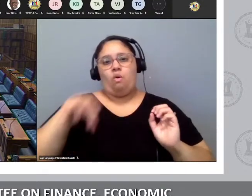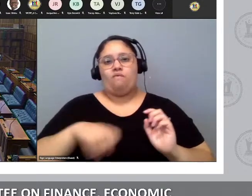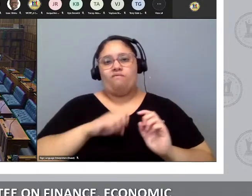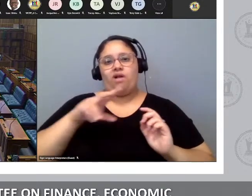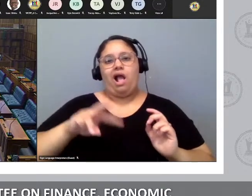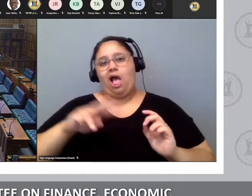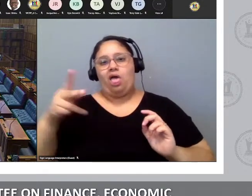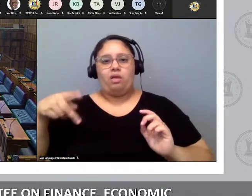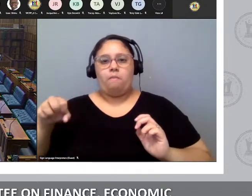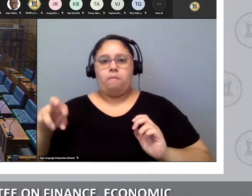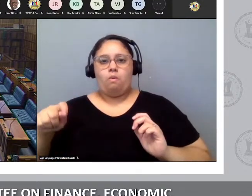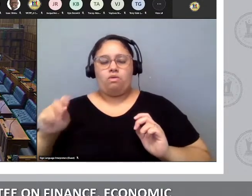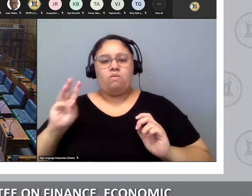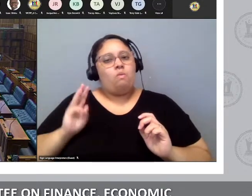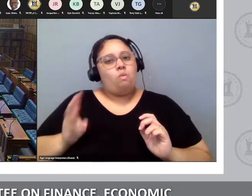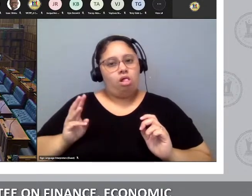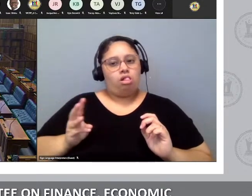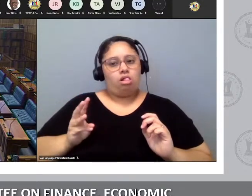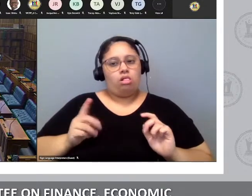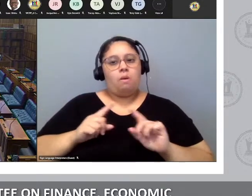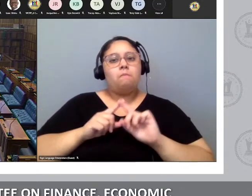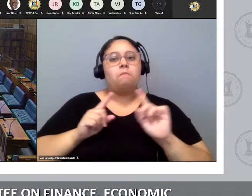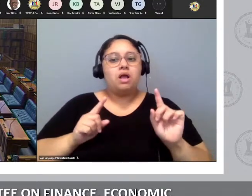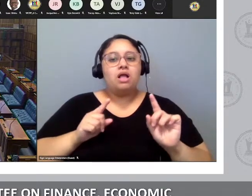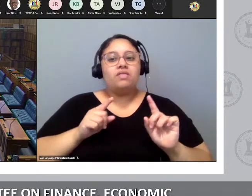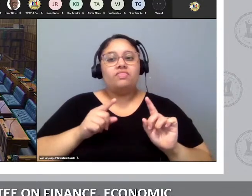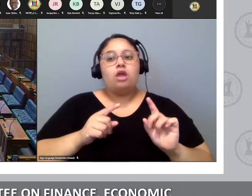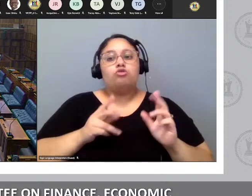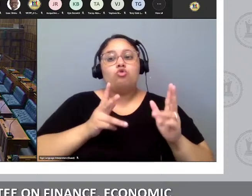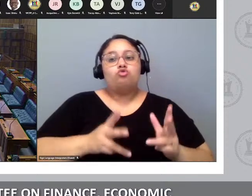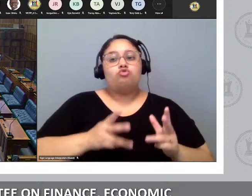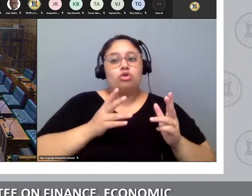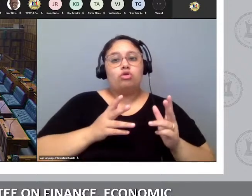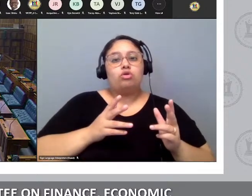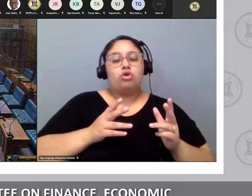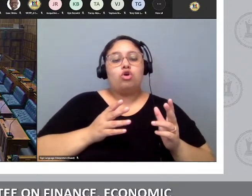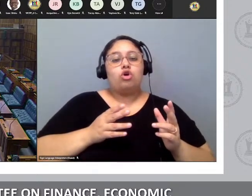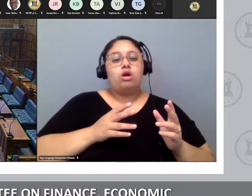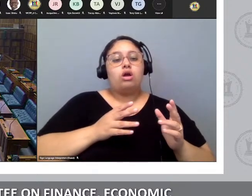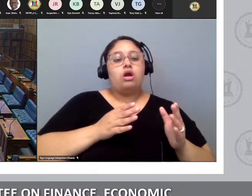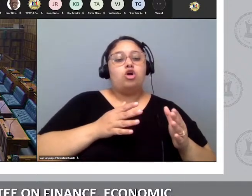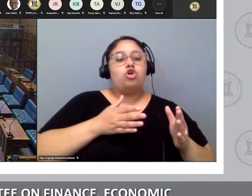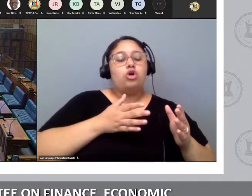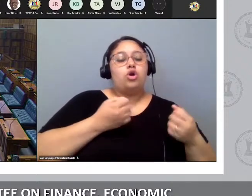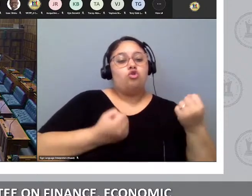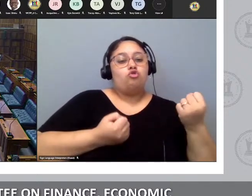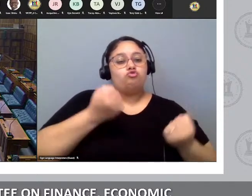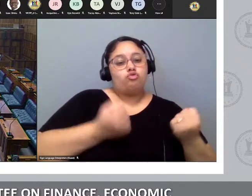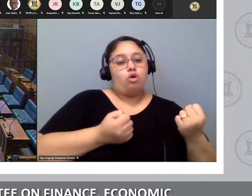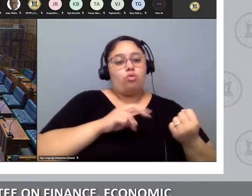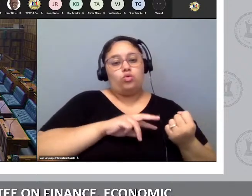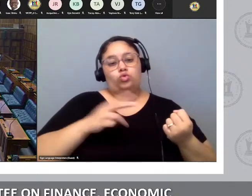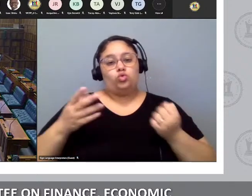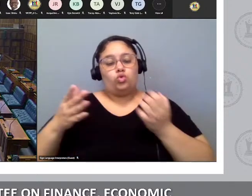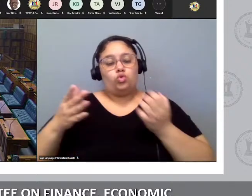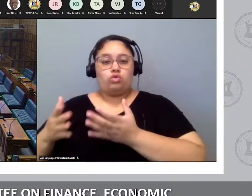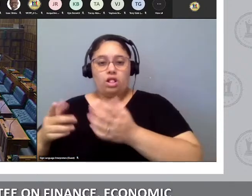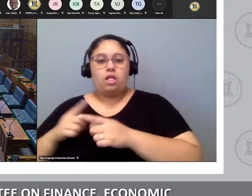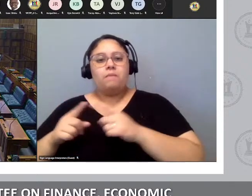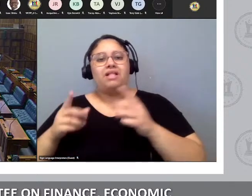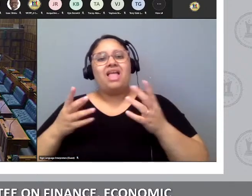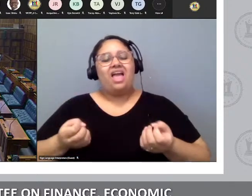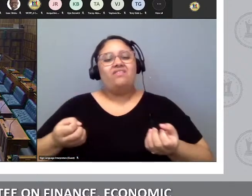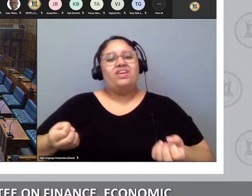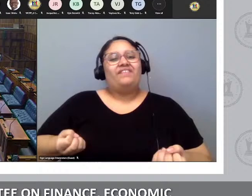another port at times they are Road railed but there are also feeder vessels that will then pick up the cargo